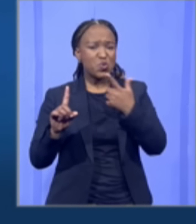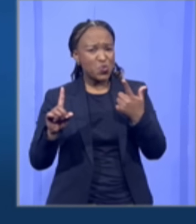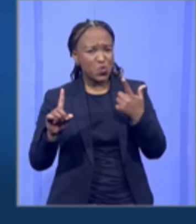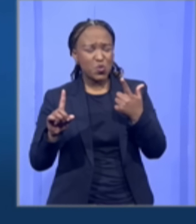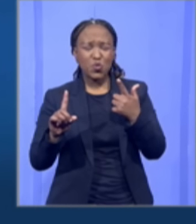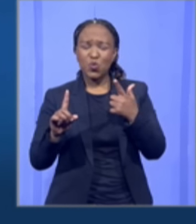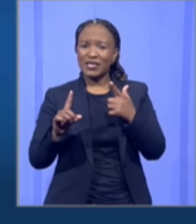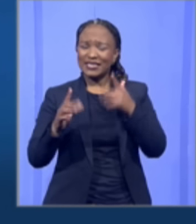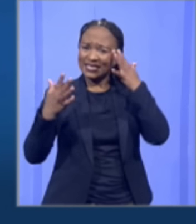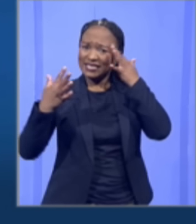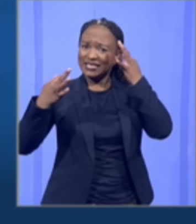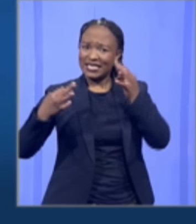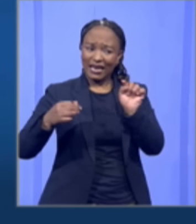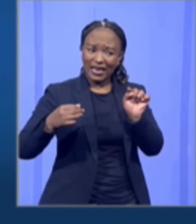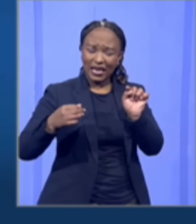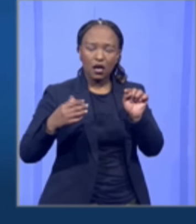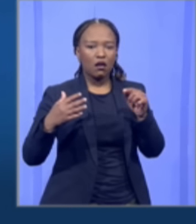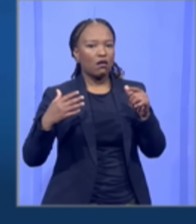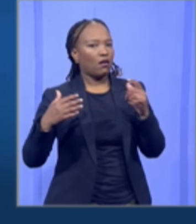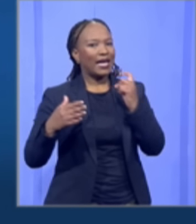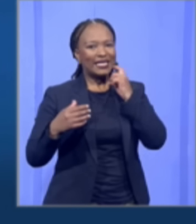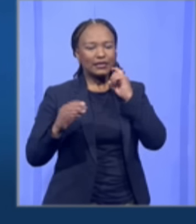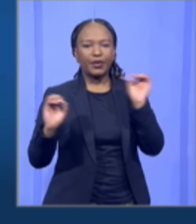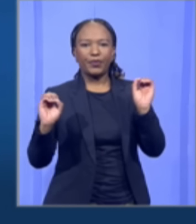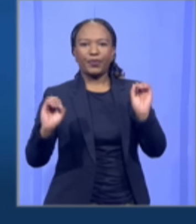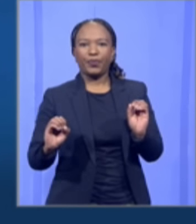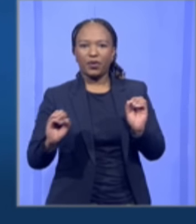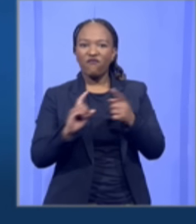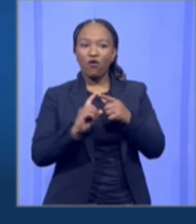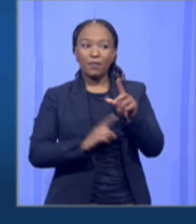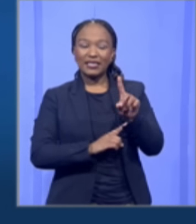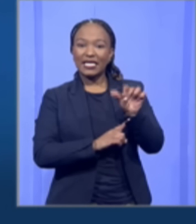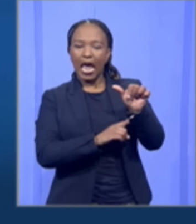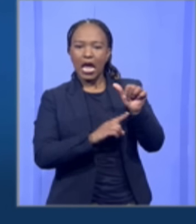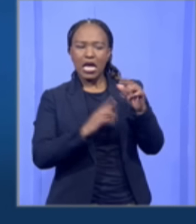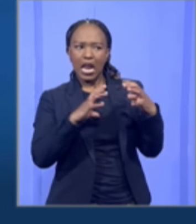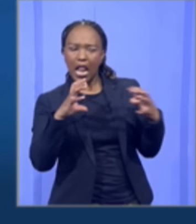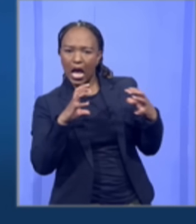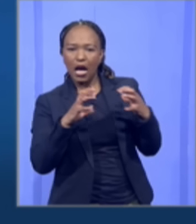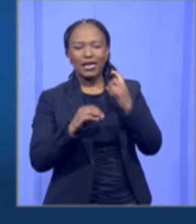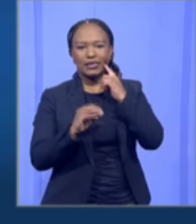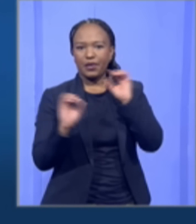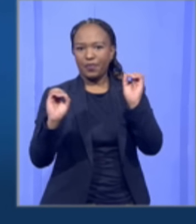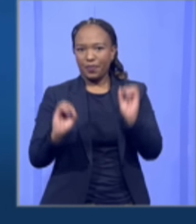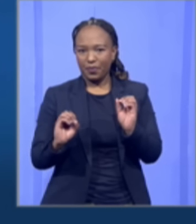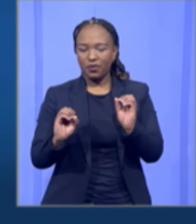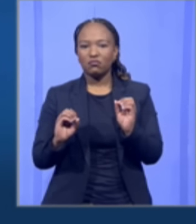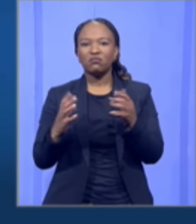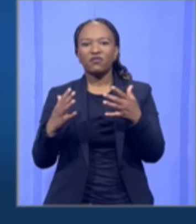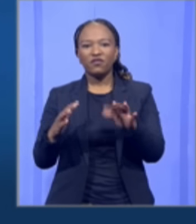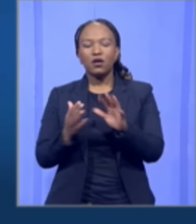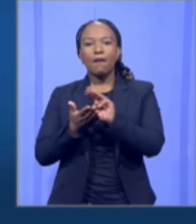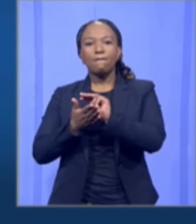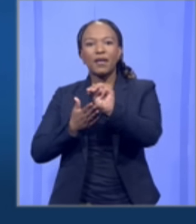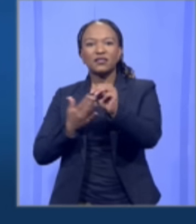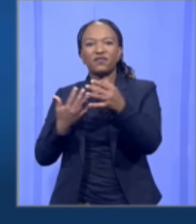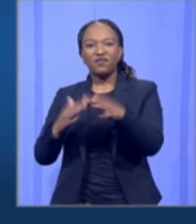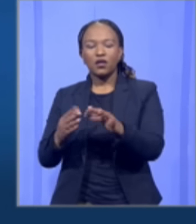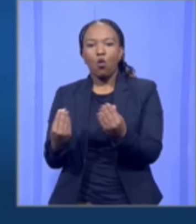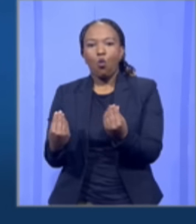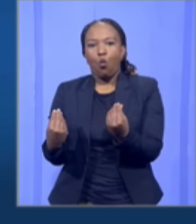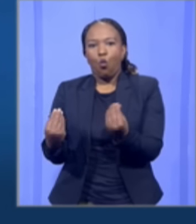morago ga kgatelelo yeo a bilego le yona kudu go tšwa mokgatlong wa DA. ga bjale re tšea melaetša ya lena ka mokgwa wa